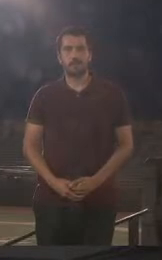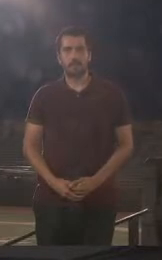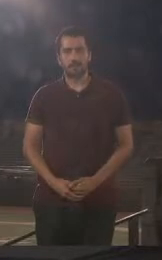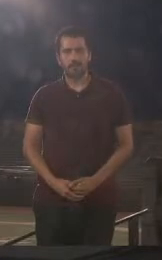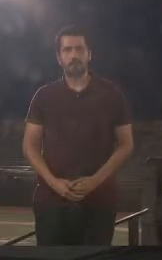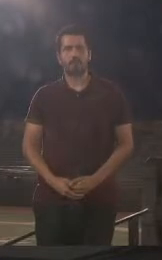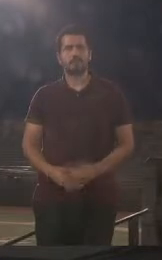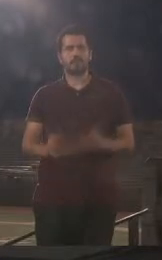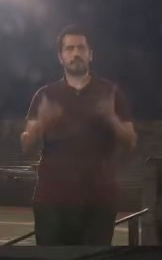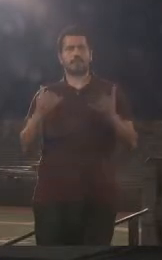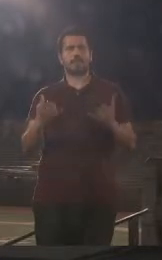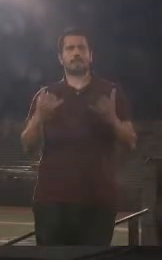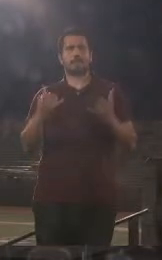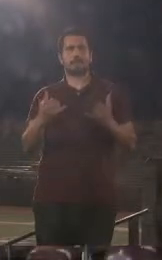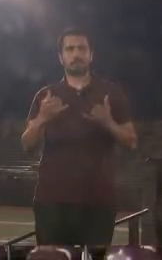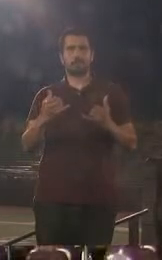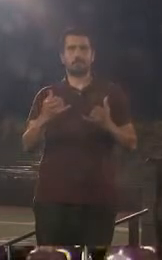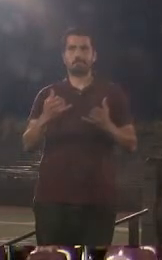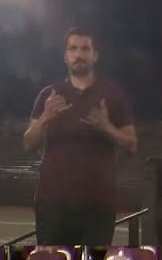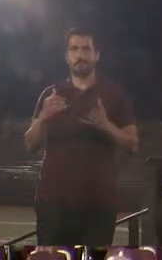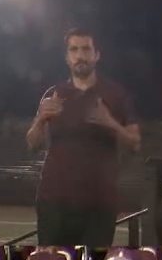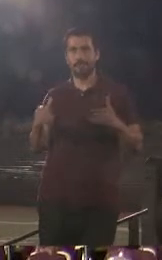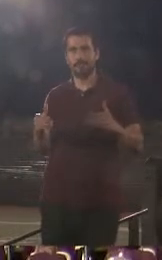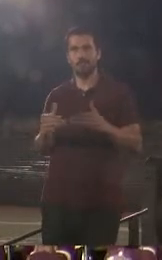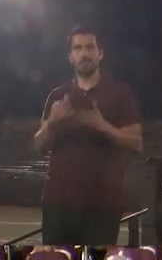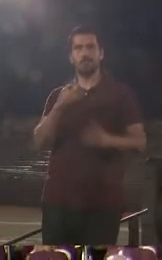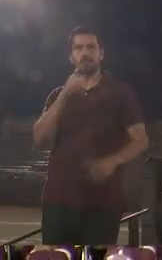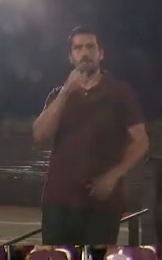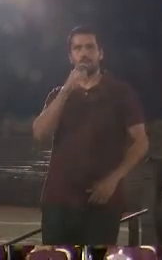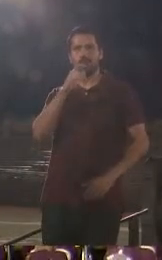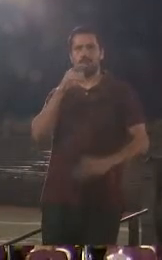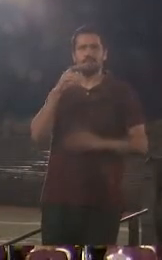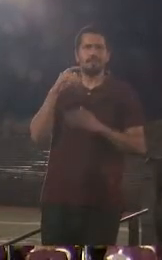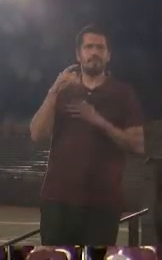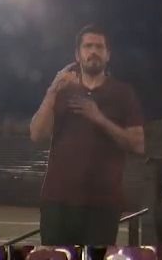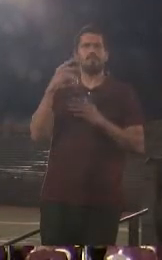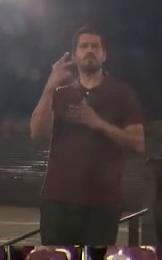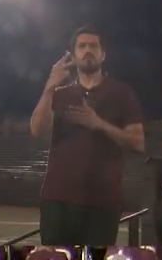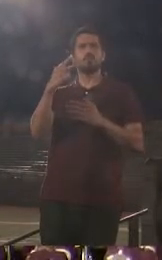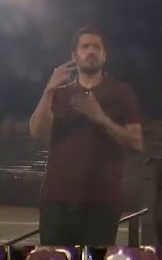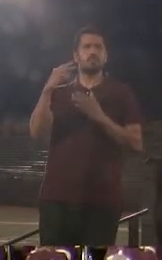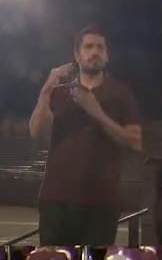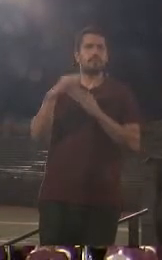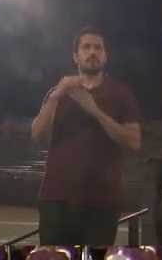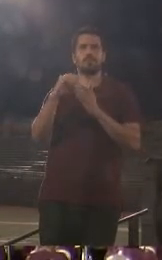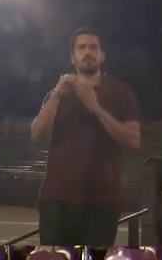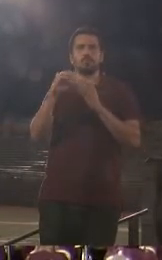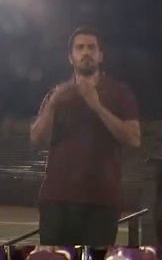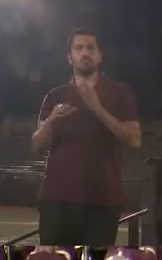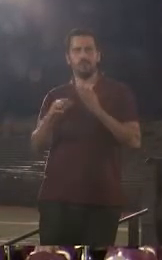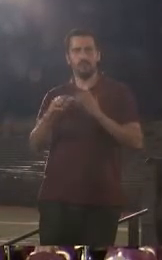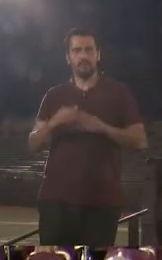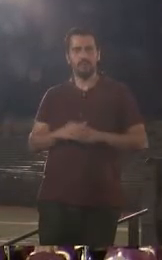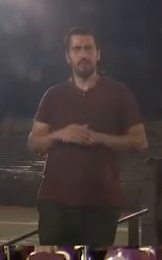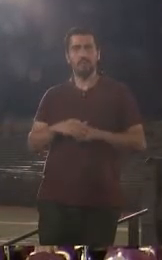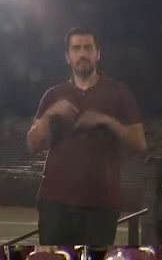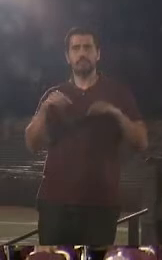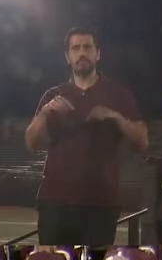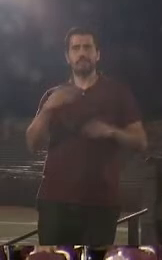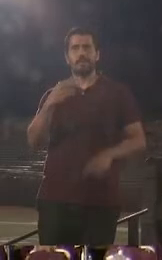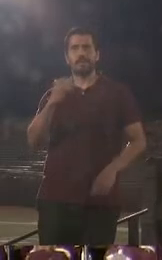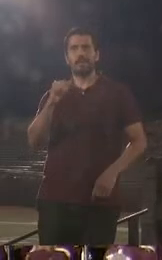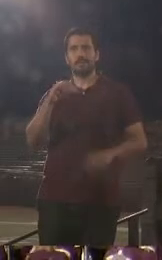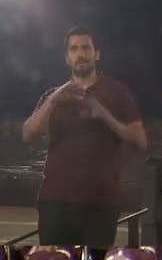It is now my pleasure to introduce our two most academically distinguished students of the Highlands High